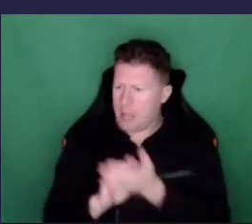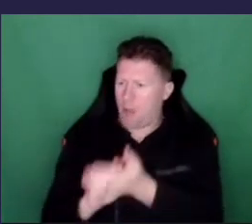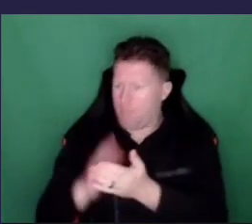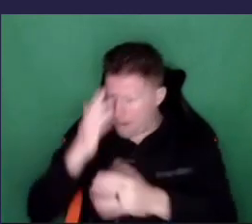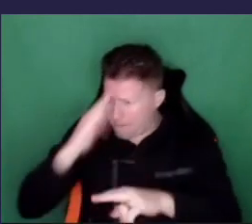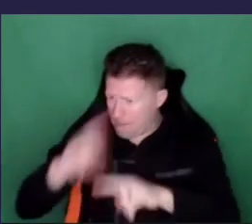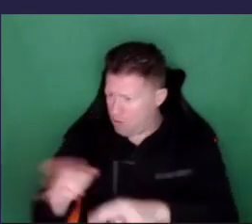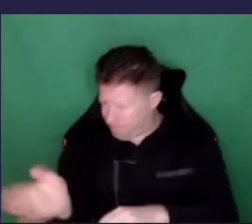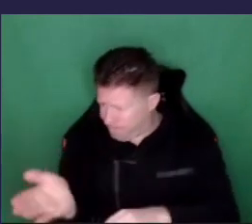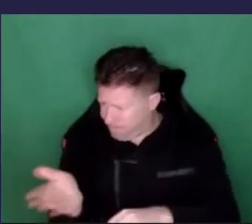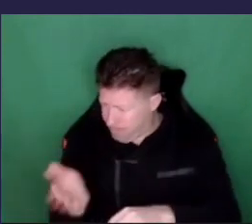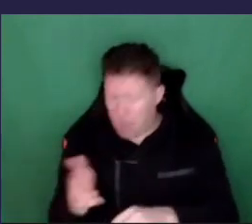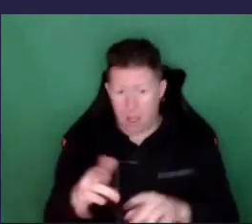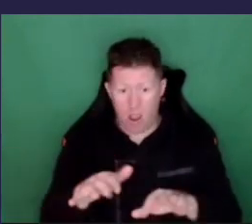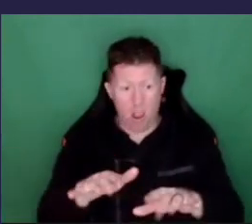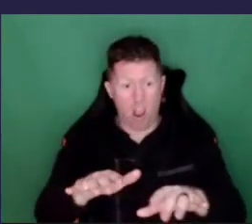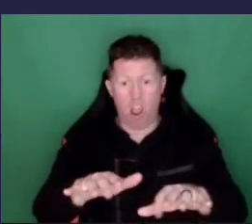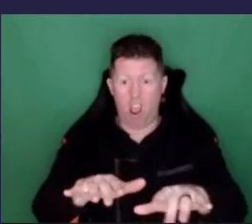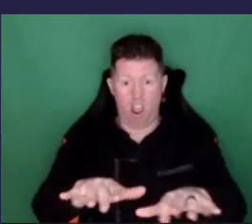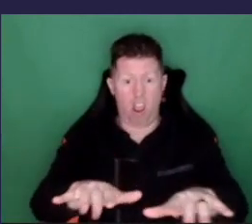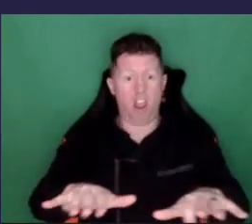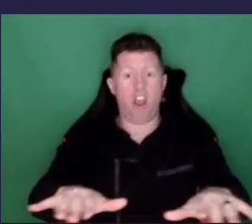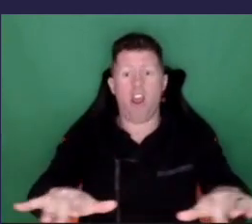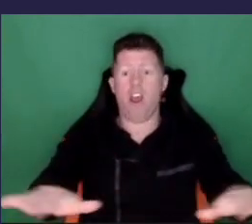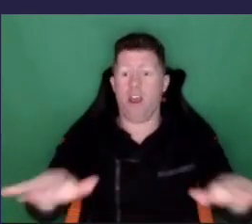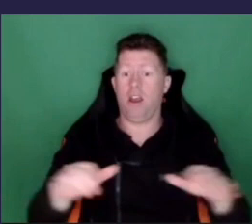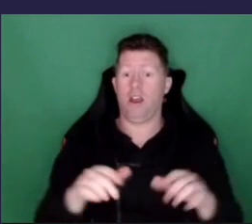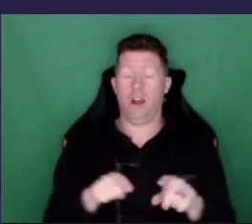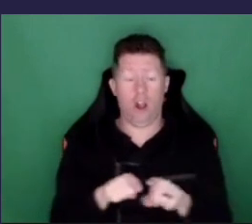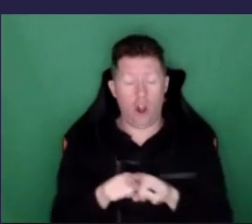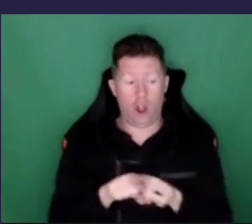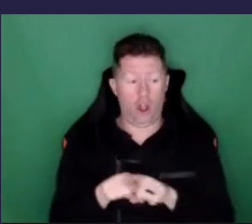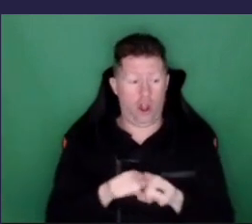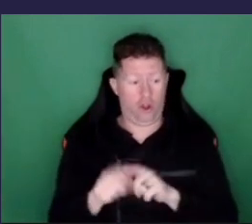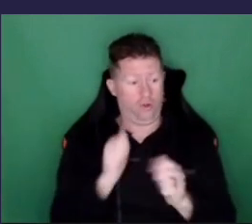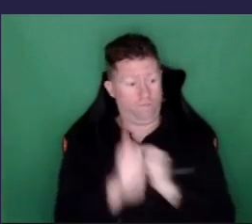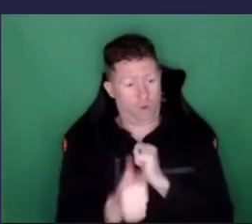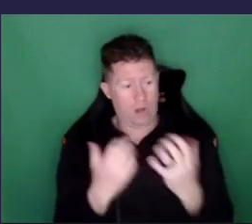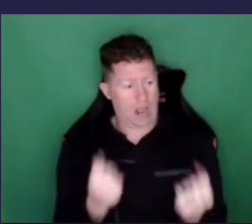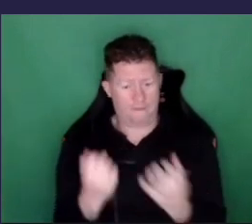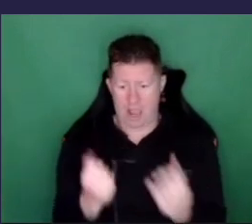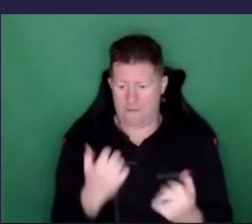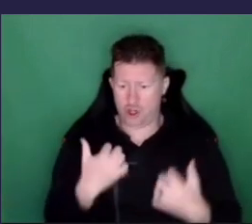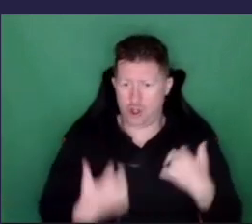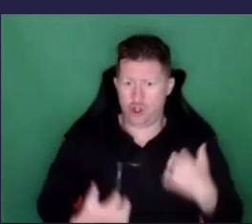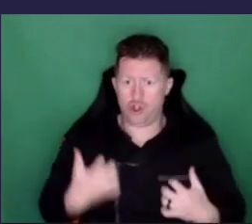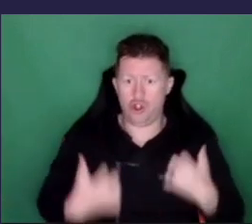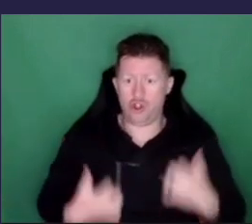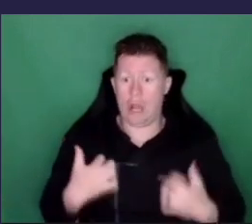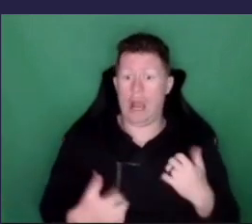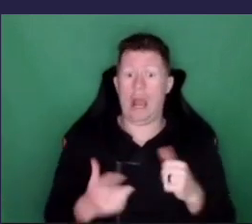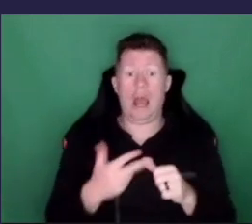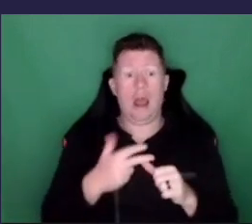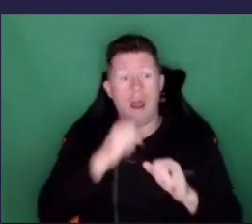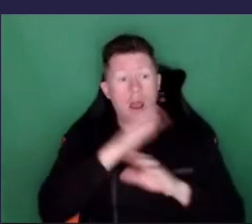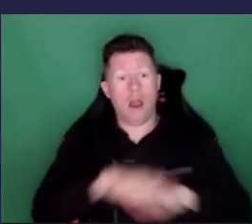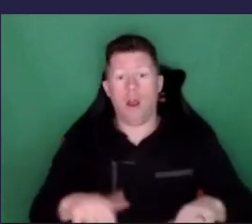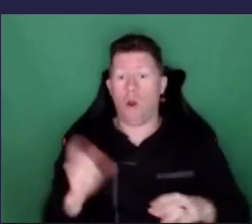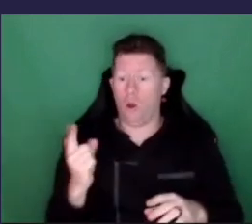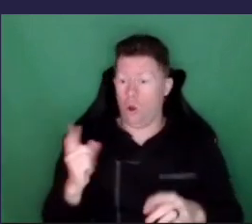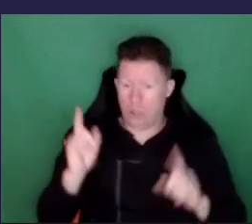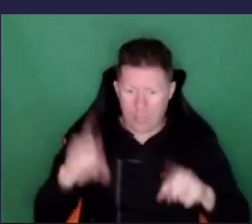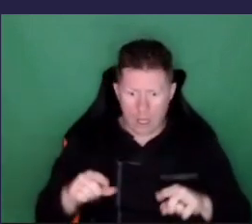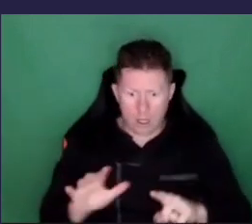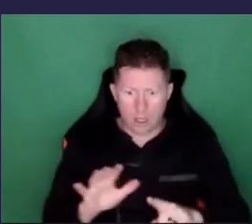got to learn a sport, which they were keenly interested in, and meet other kids who were also very interested in